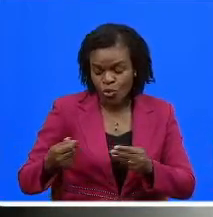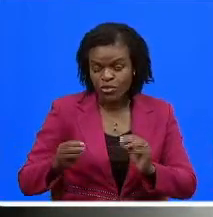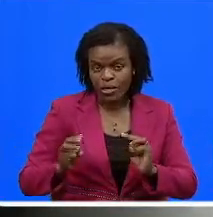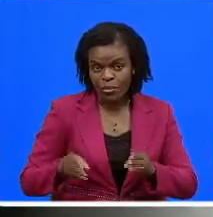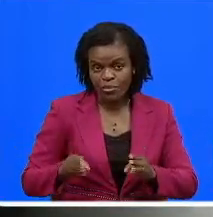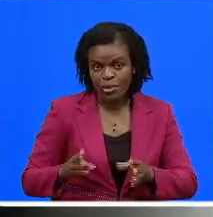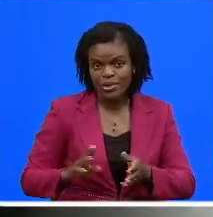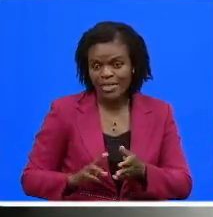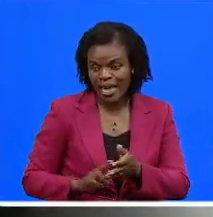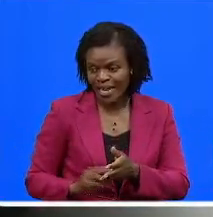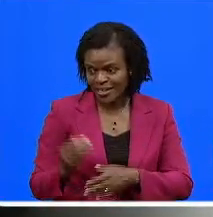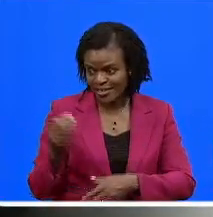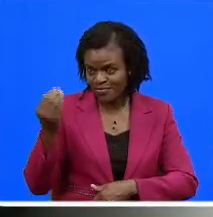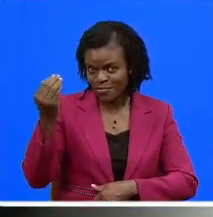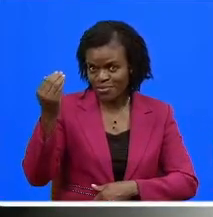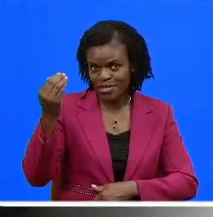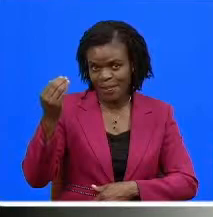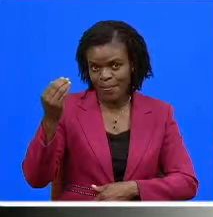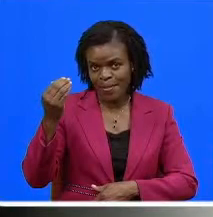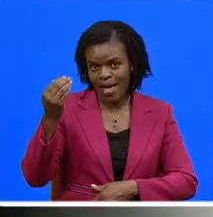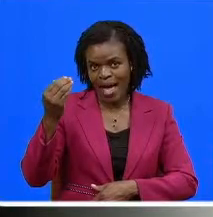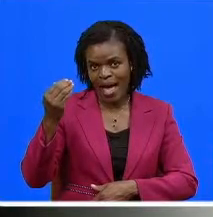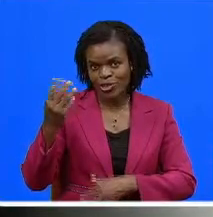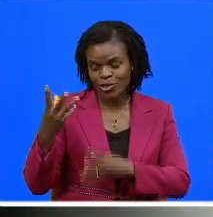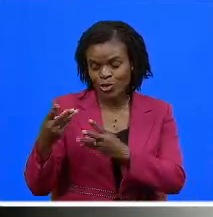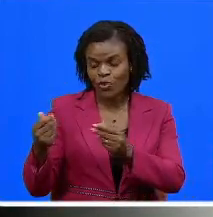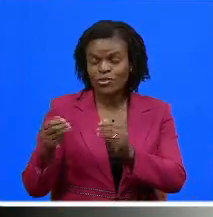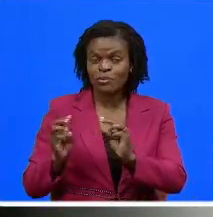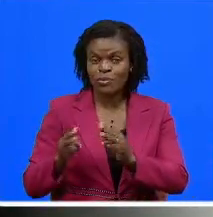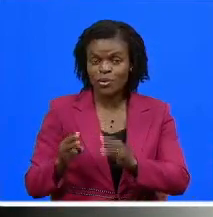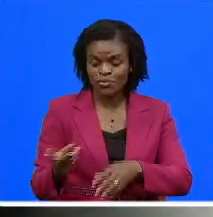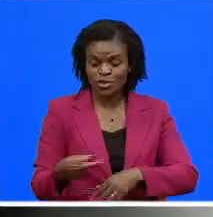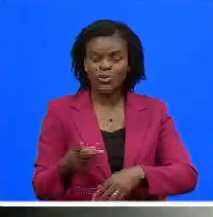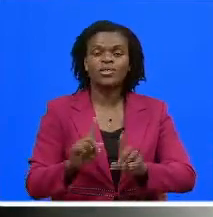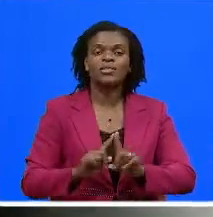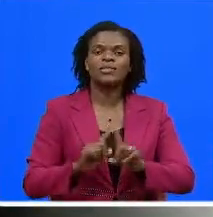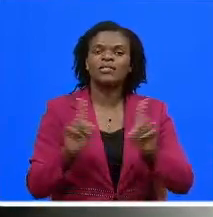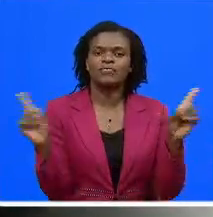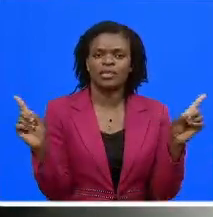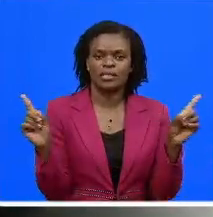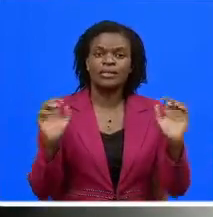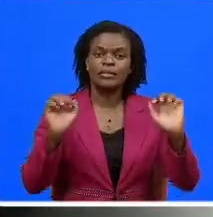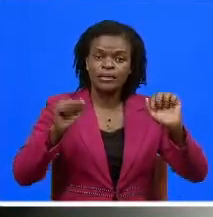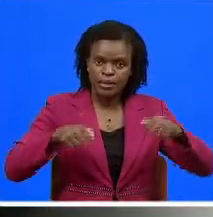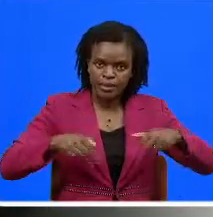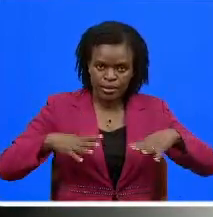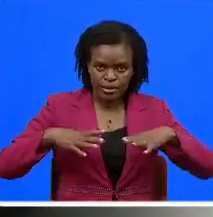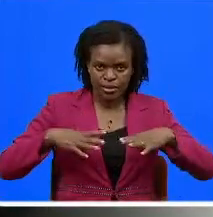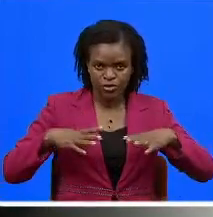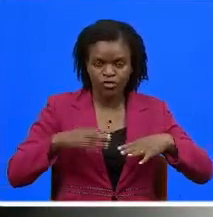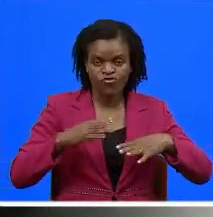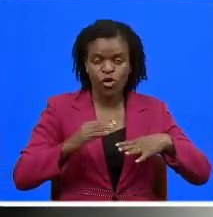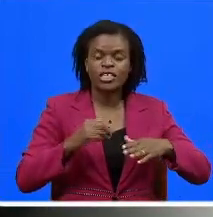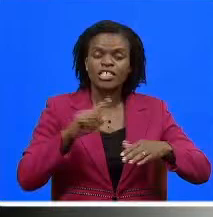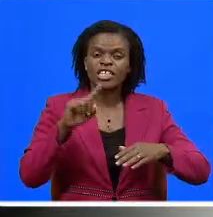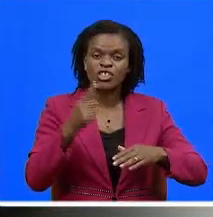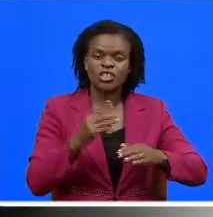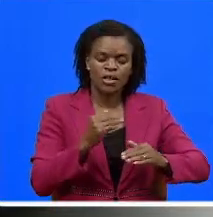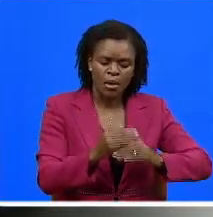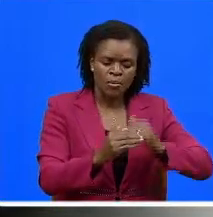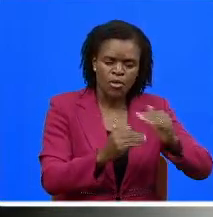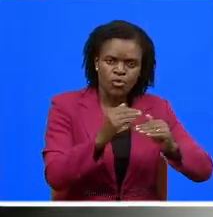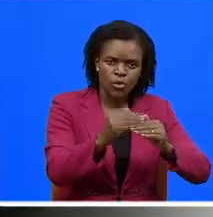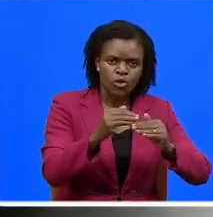a toddler would tackle a problem would be totally different. However, it's important at each stage to acknowledge that